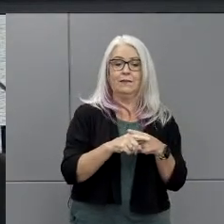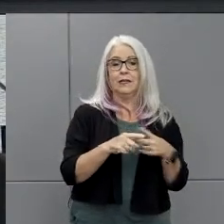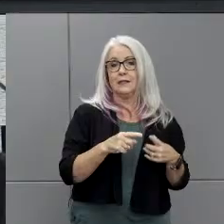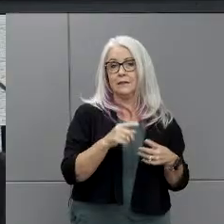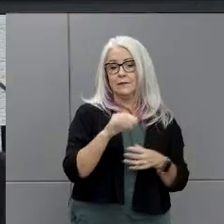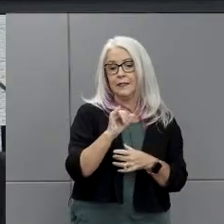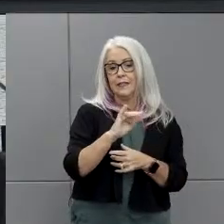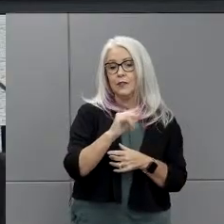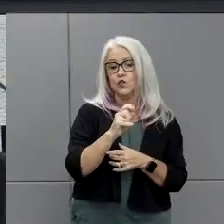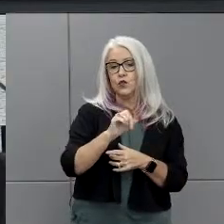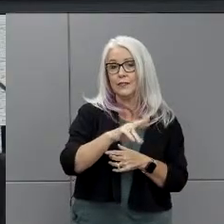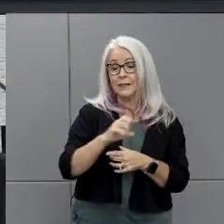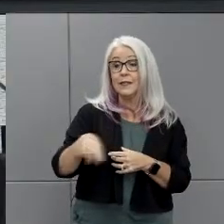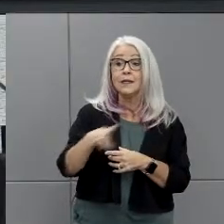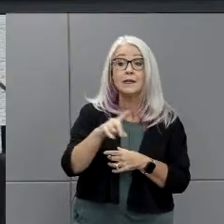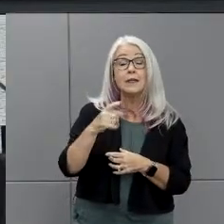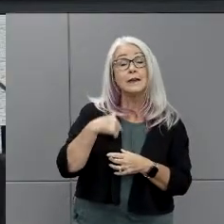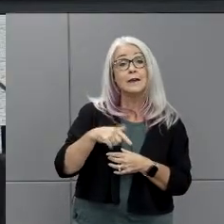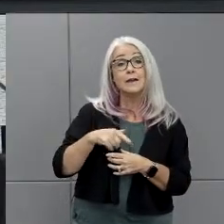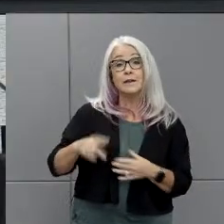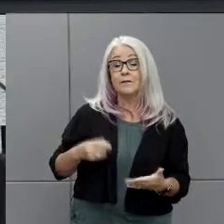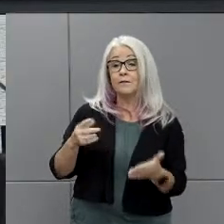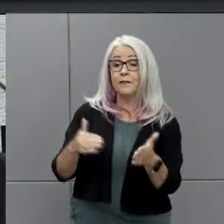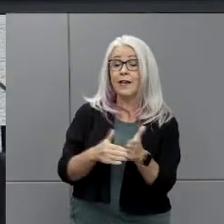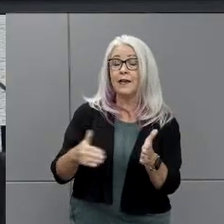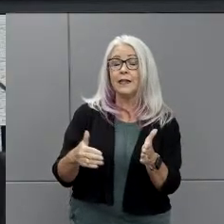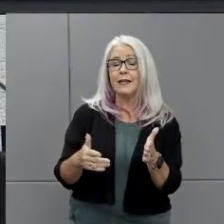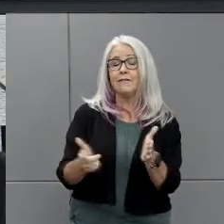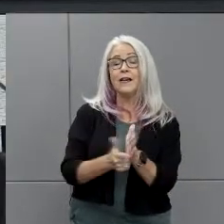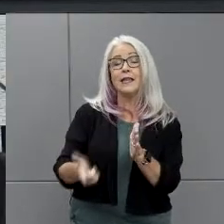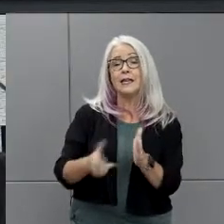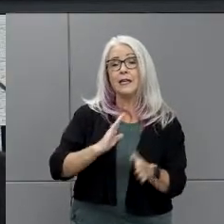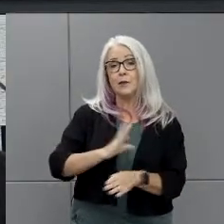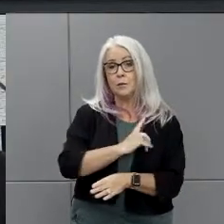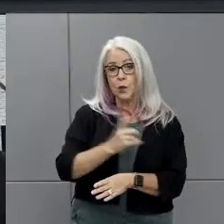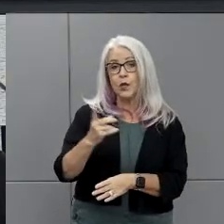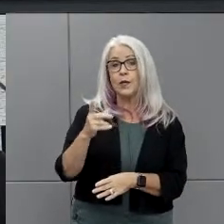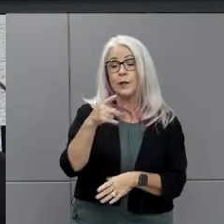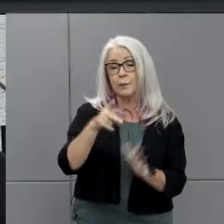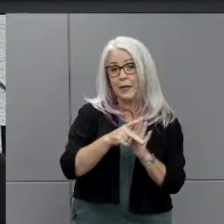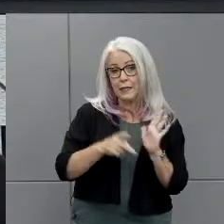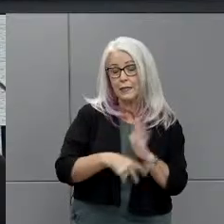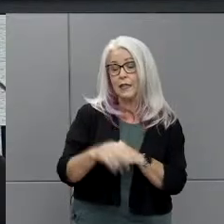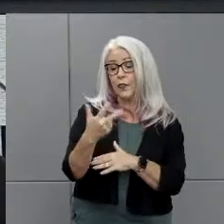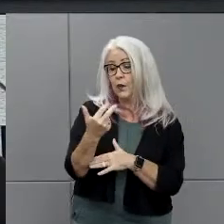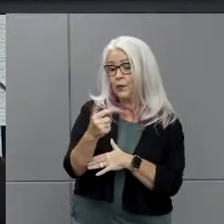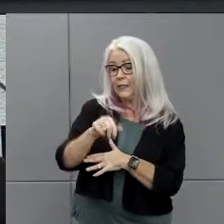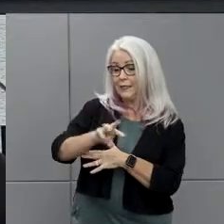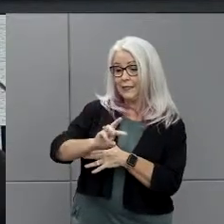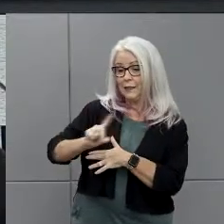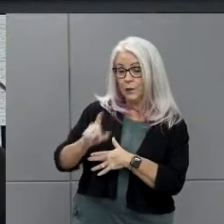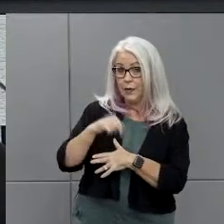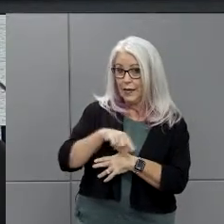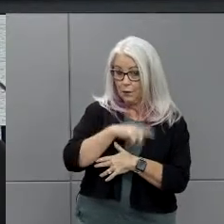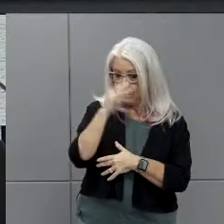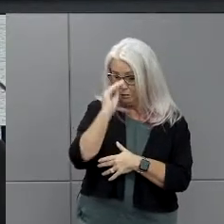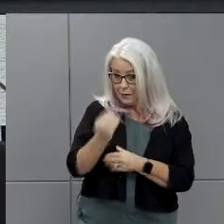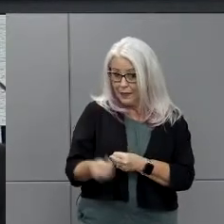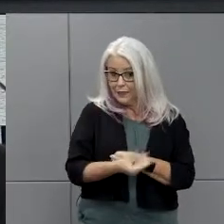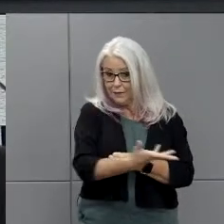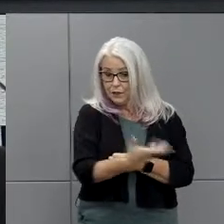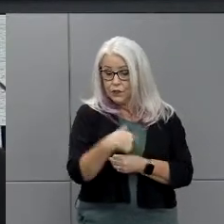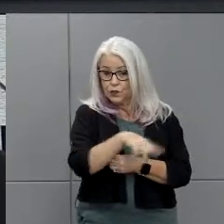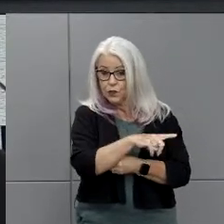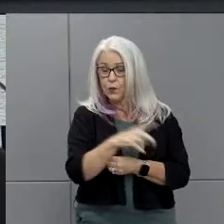Couch violated Board Policy 1361. This is what I submitted to you, sir. Just a minute, and I'll be...